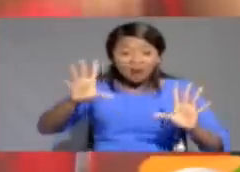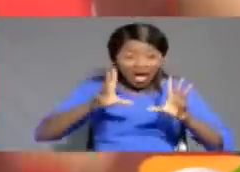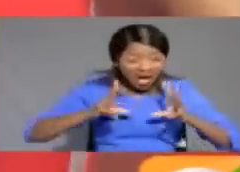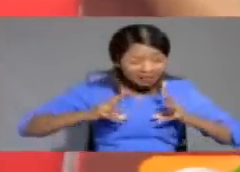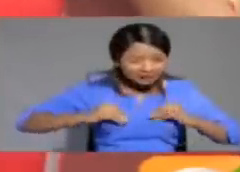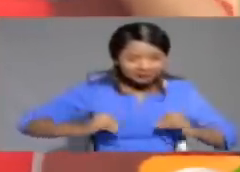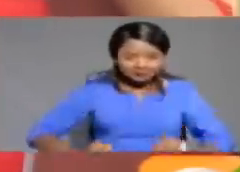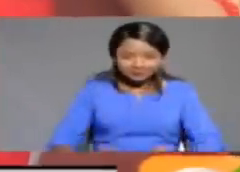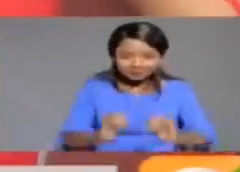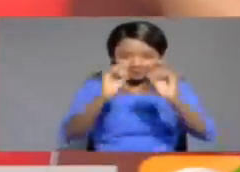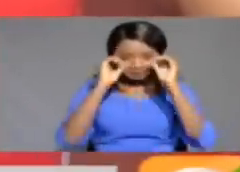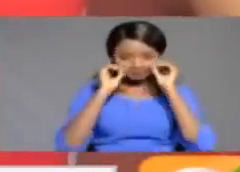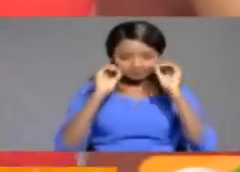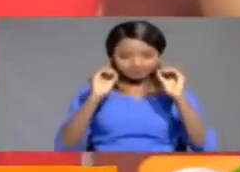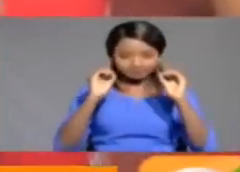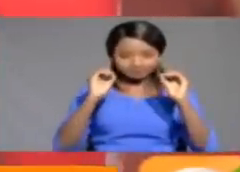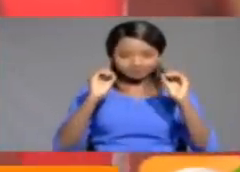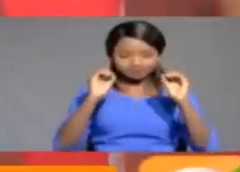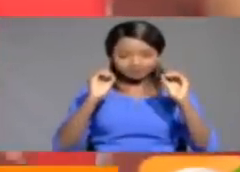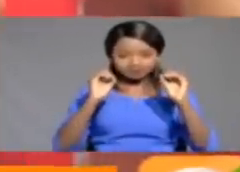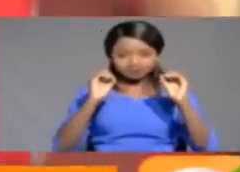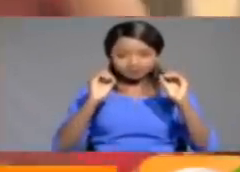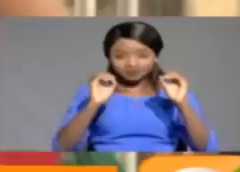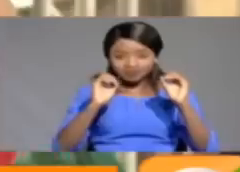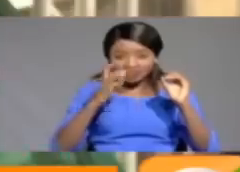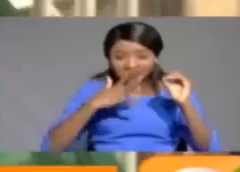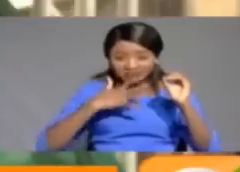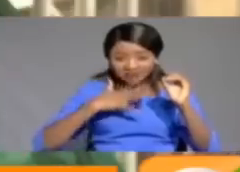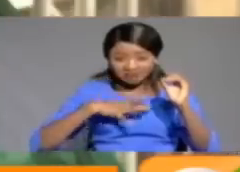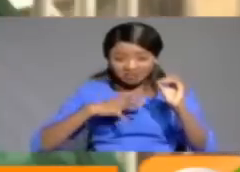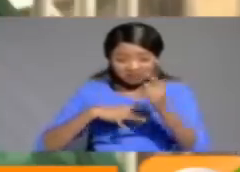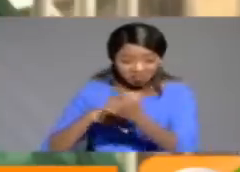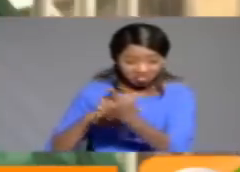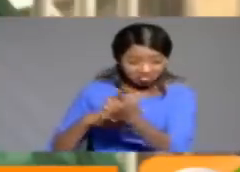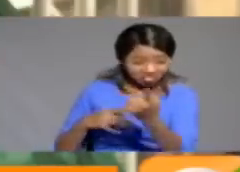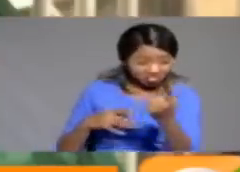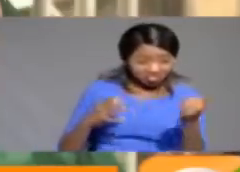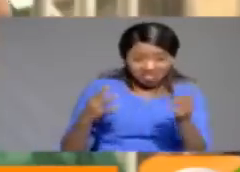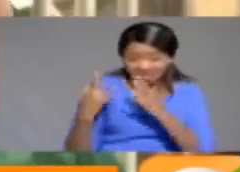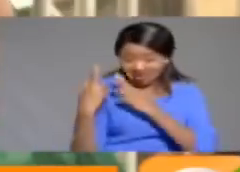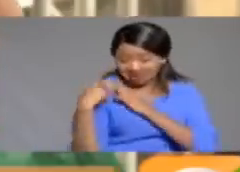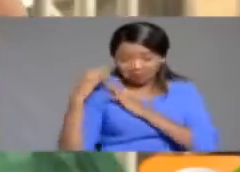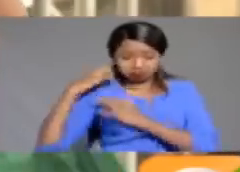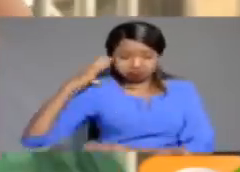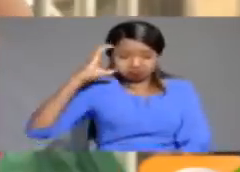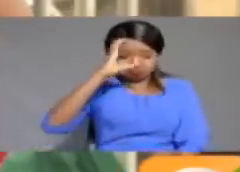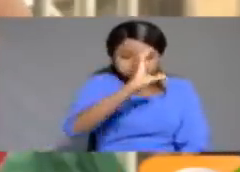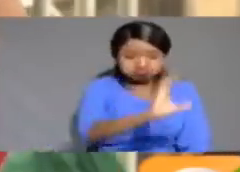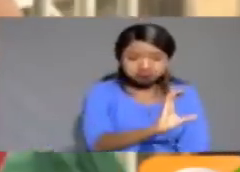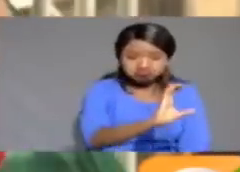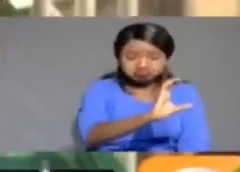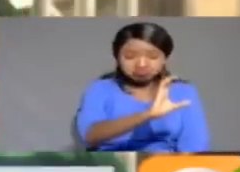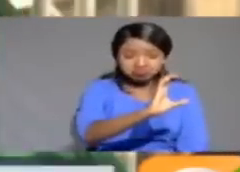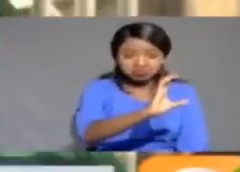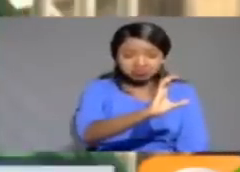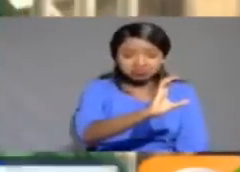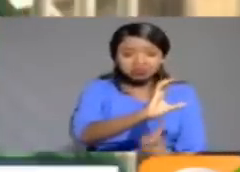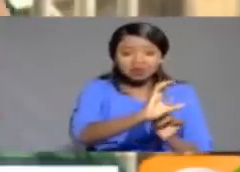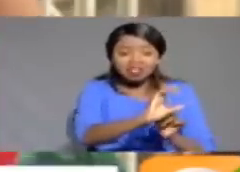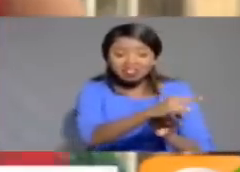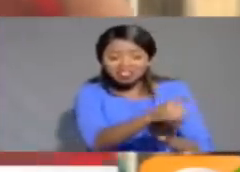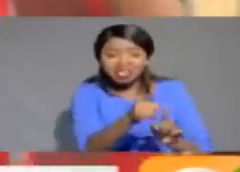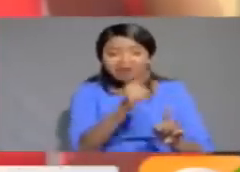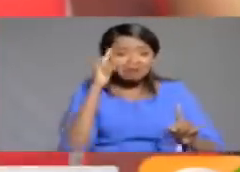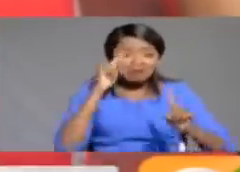Hatutakubali kamwe wale ambao wamepewa mamlaka na serikali yetu tukufu.